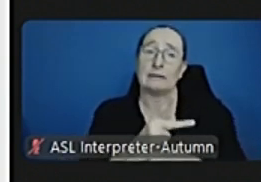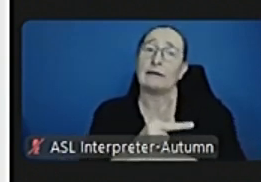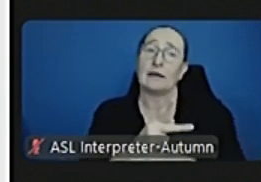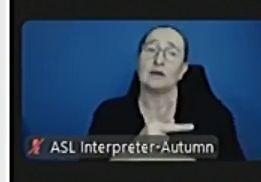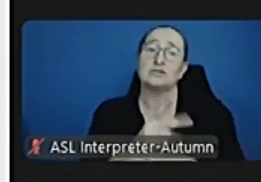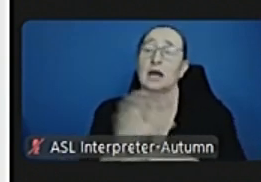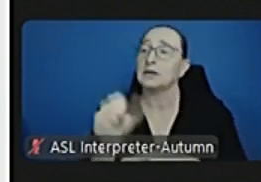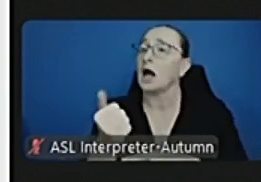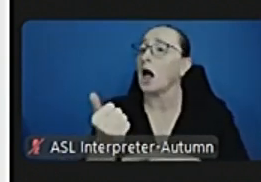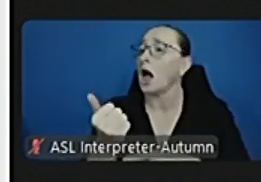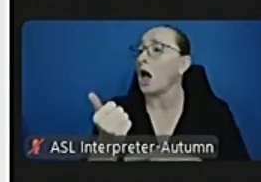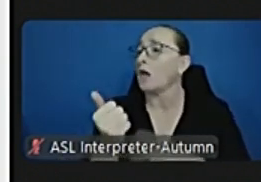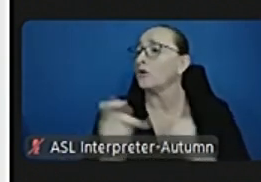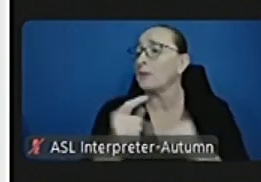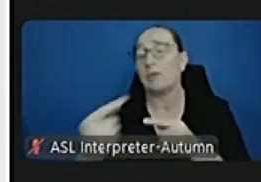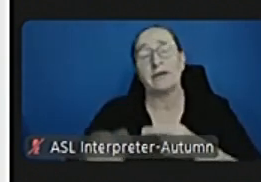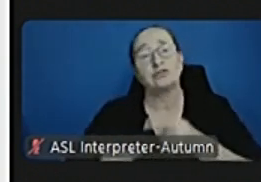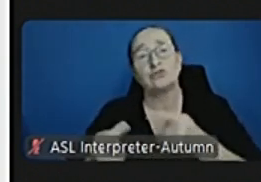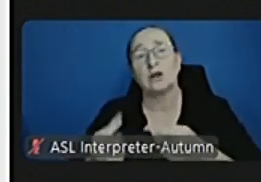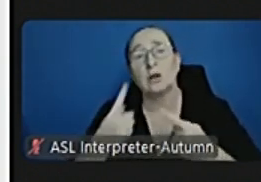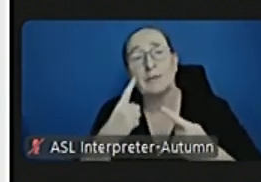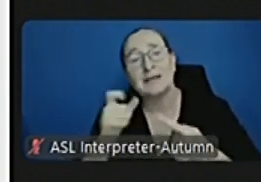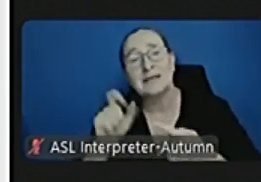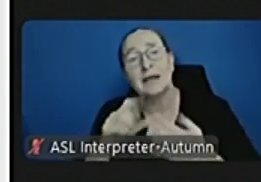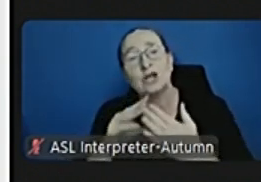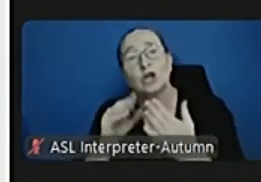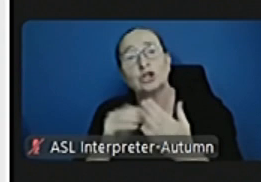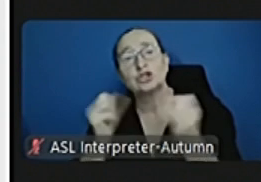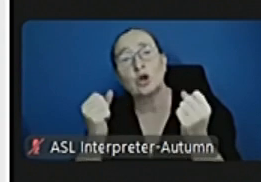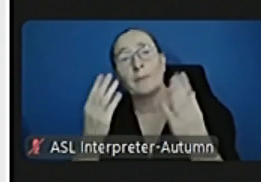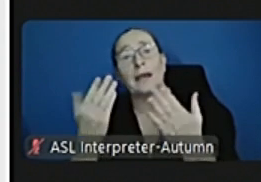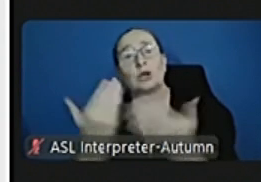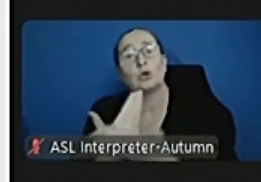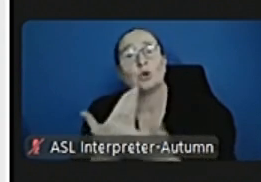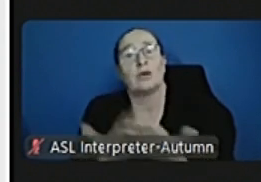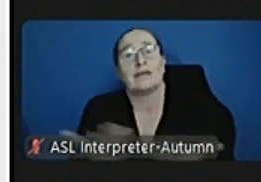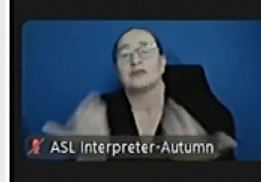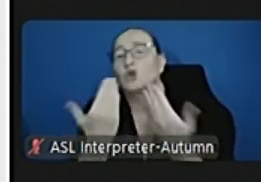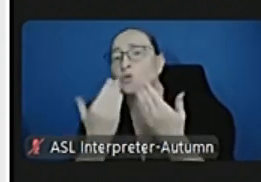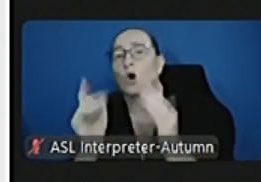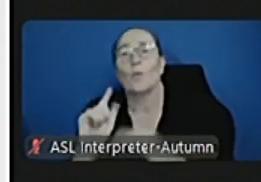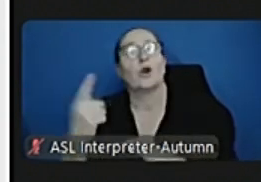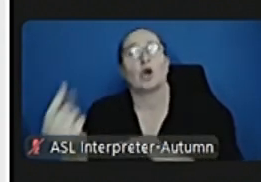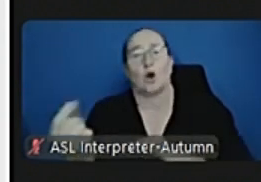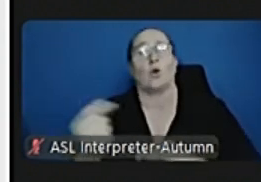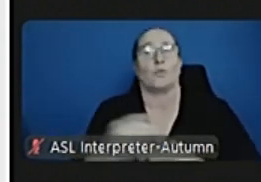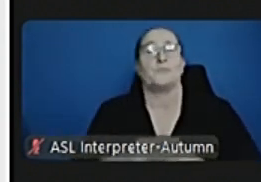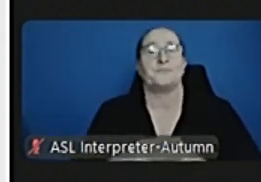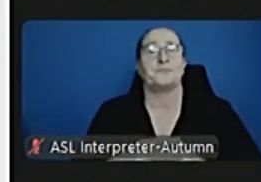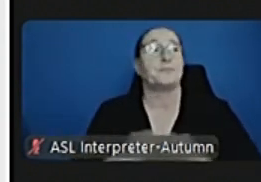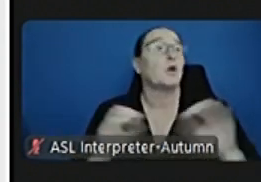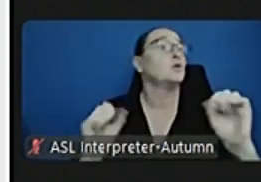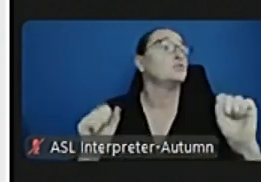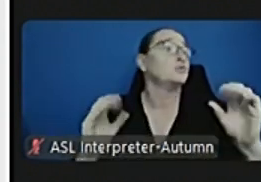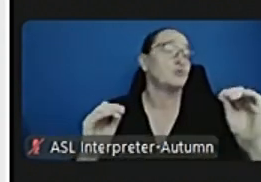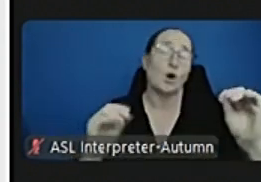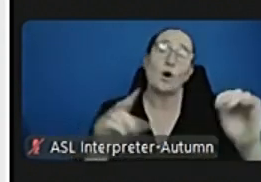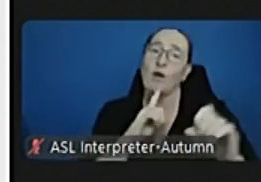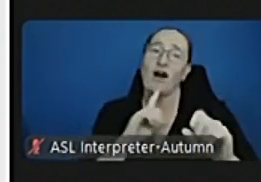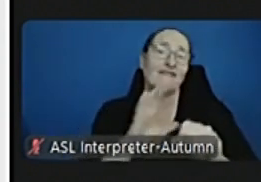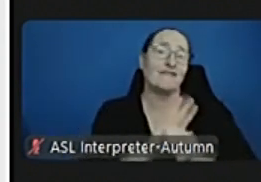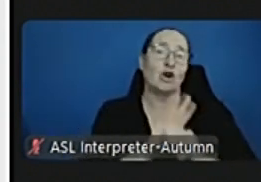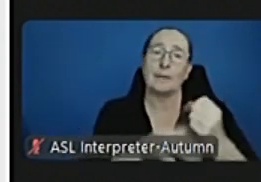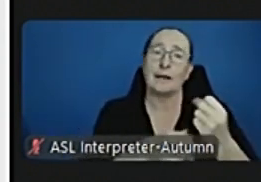that struggle because they have to learn so many new things and don't know where to go. So affirming them as